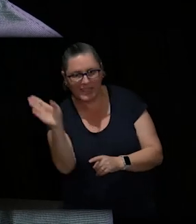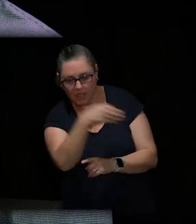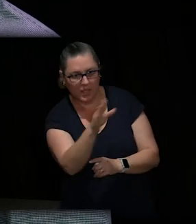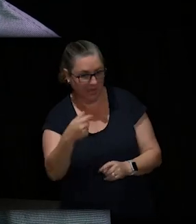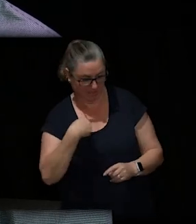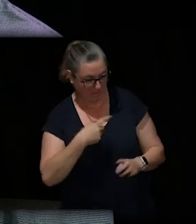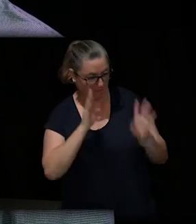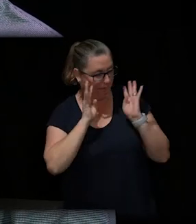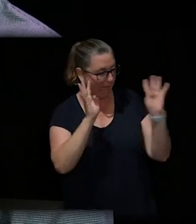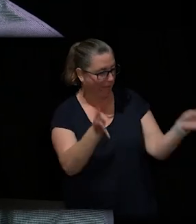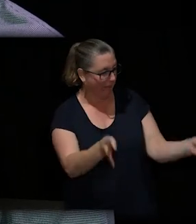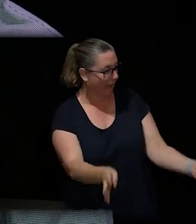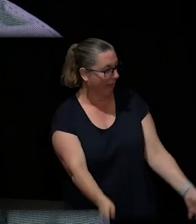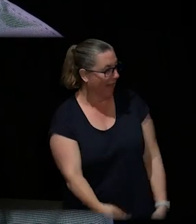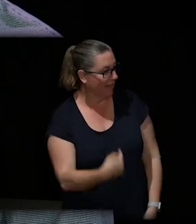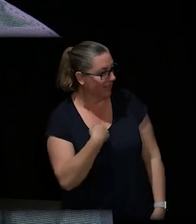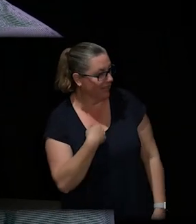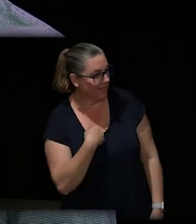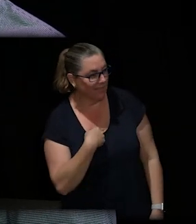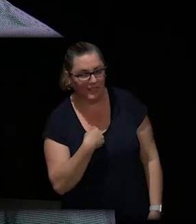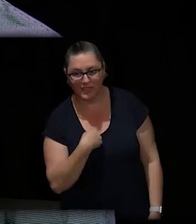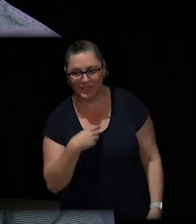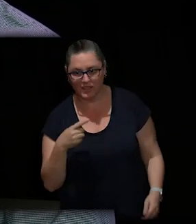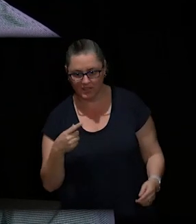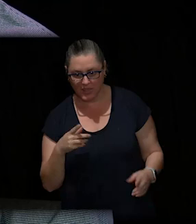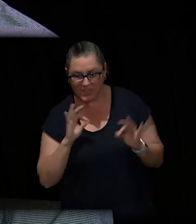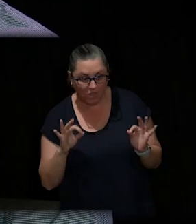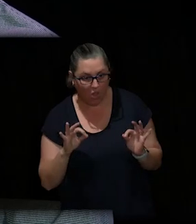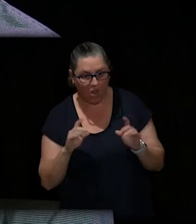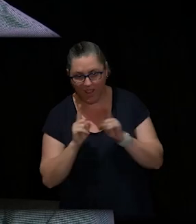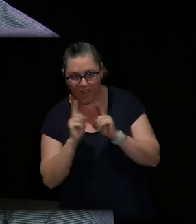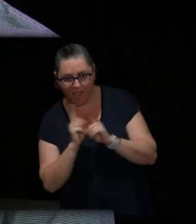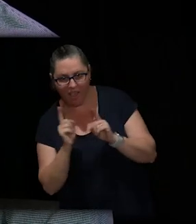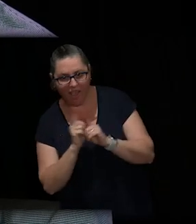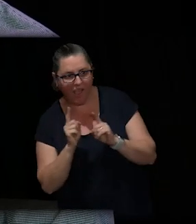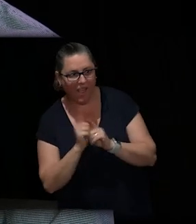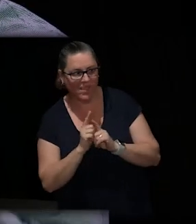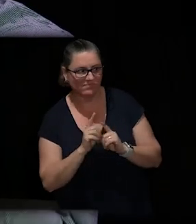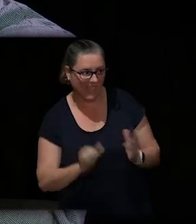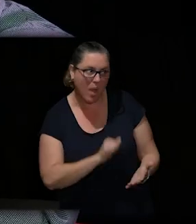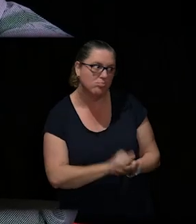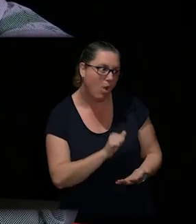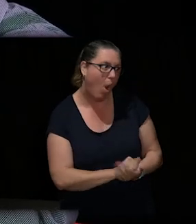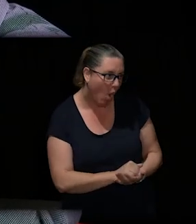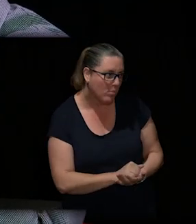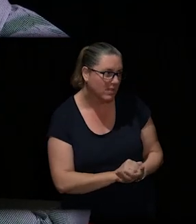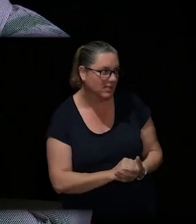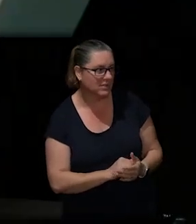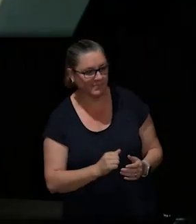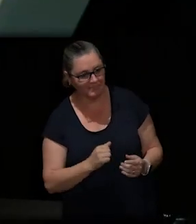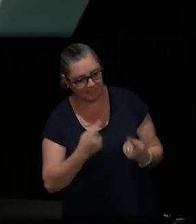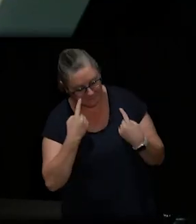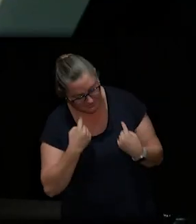it. And I was... And this wasn't like the sort of appropriate, poignant crying where there's like a tear